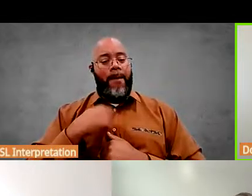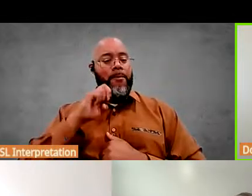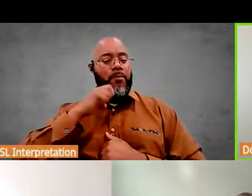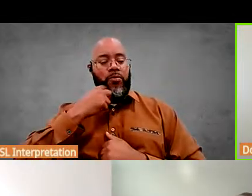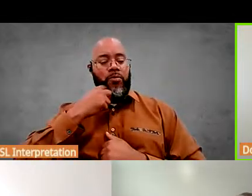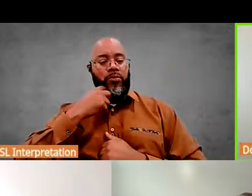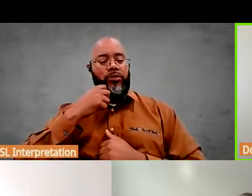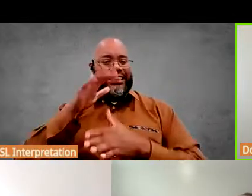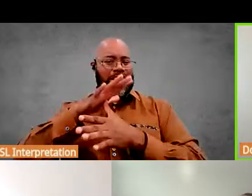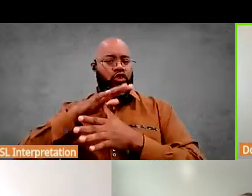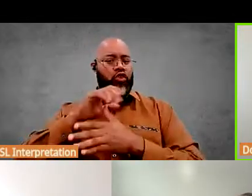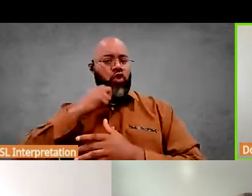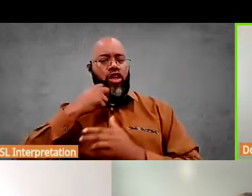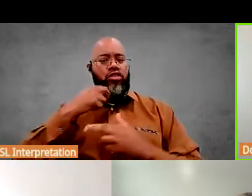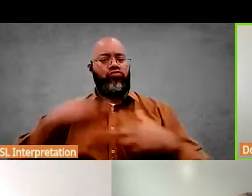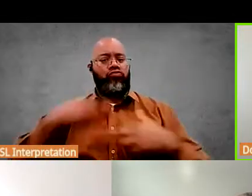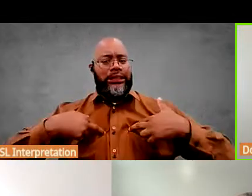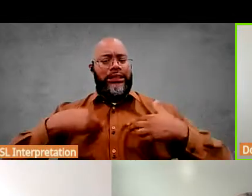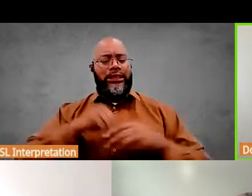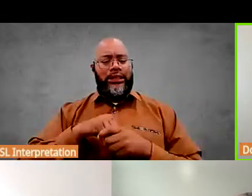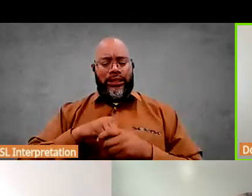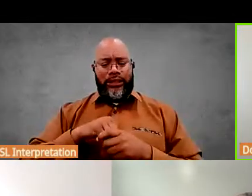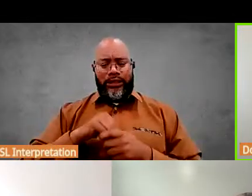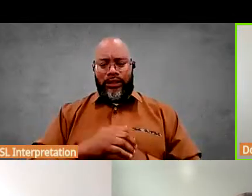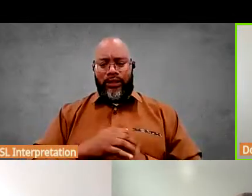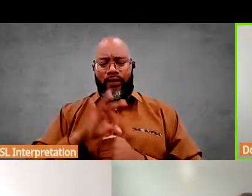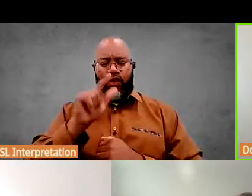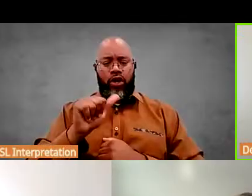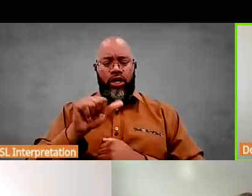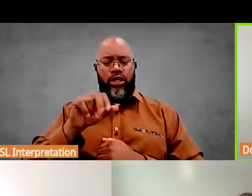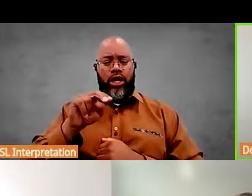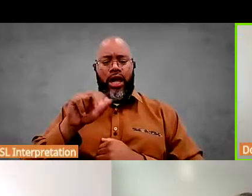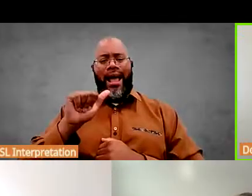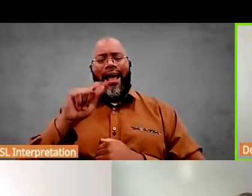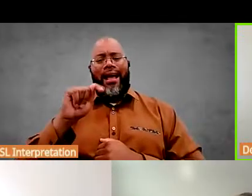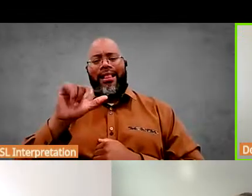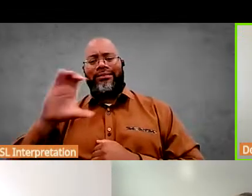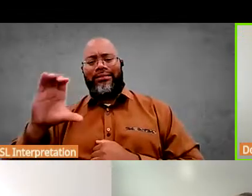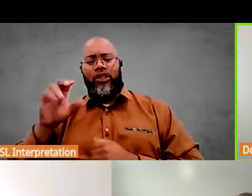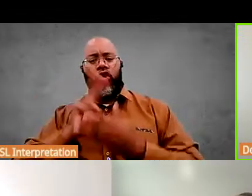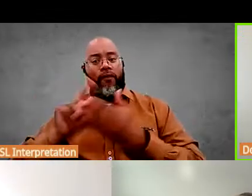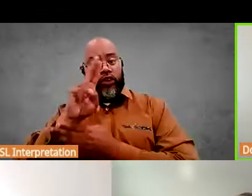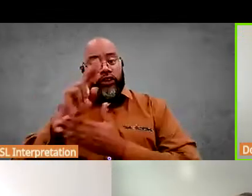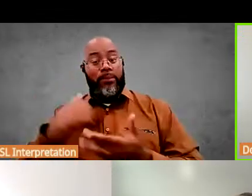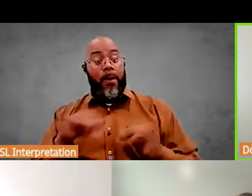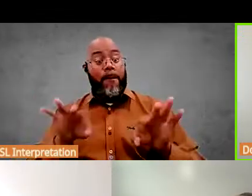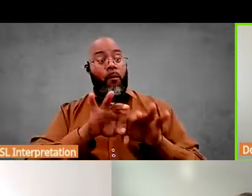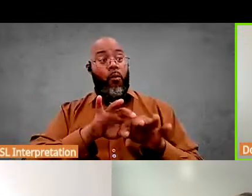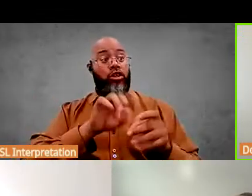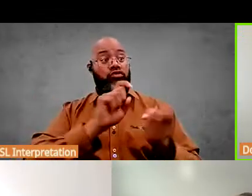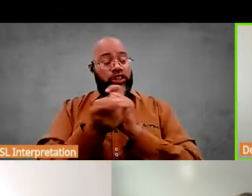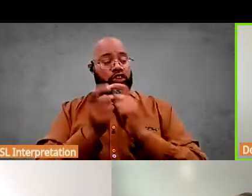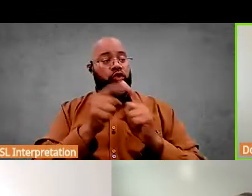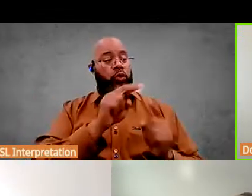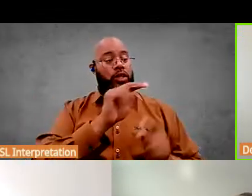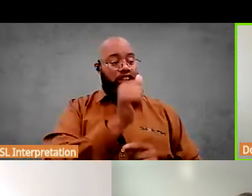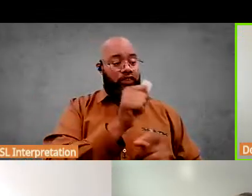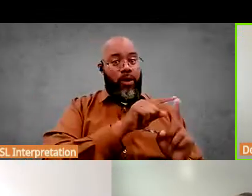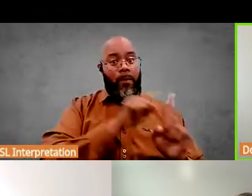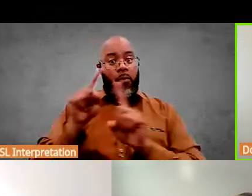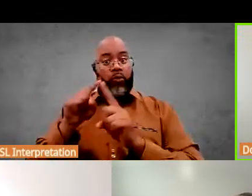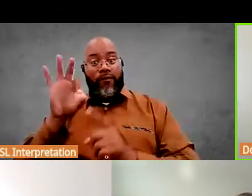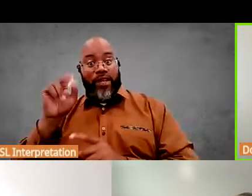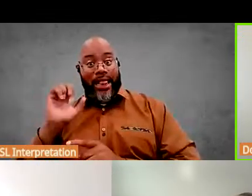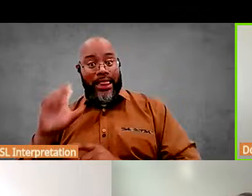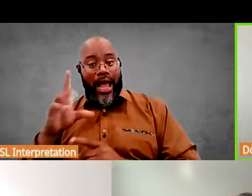senior neurology resident at the Florida Atlantic University. So the key transition was, leaving Nigeria to Finland at that point, then to some